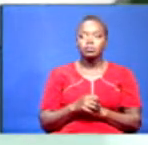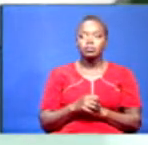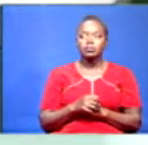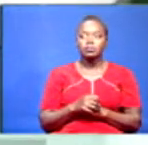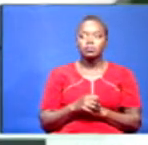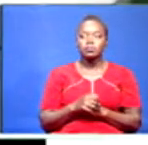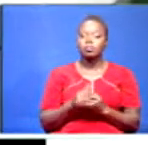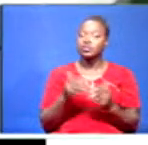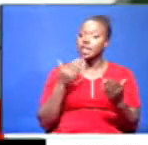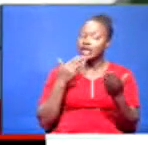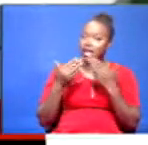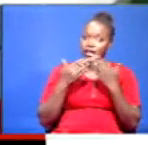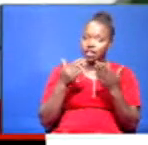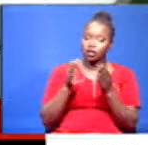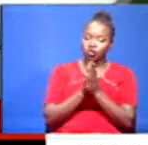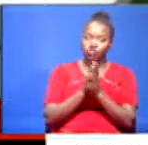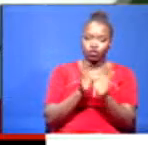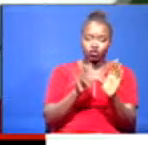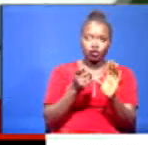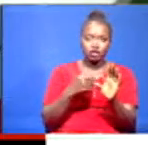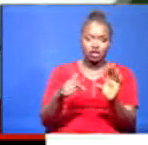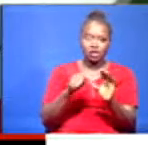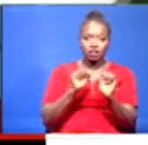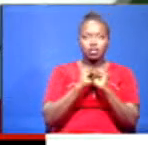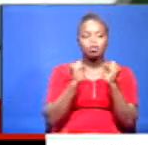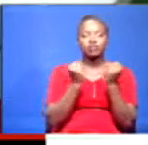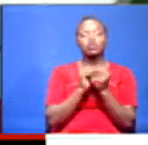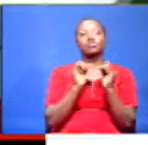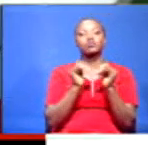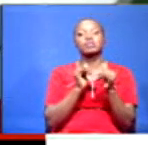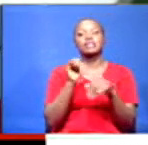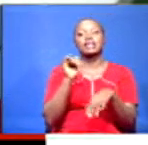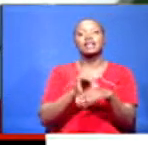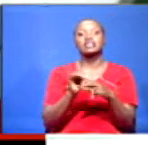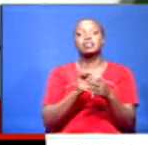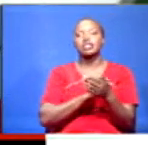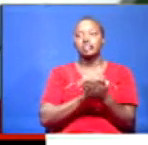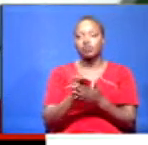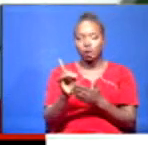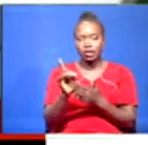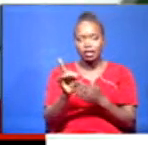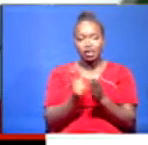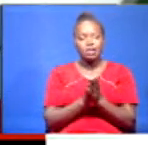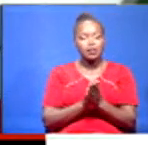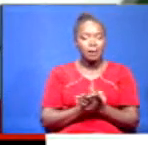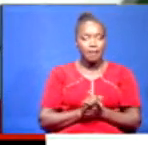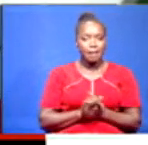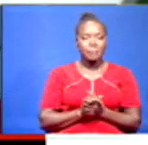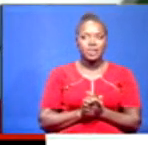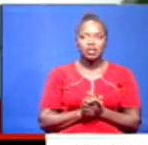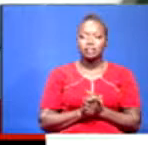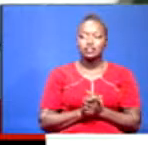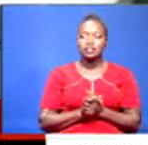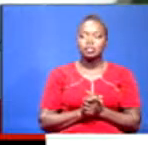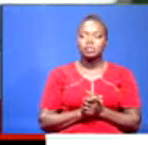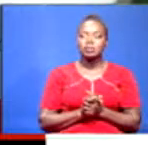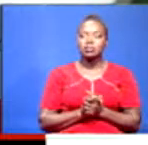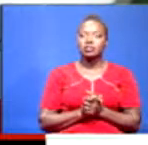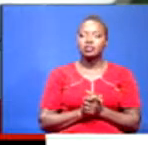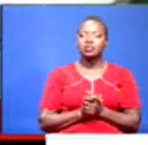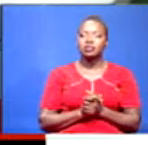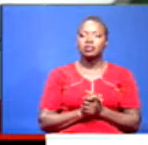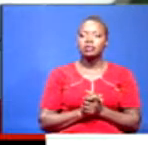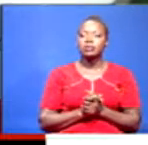Thank you very much indeed for joining us. Our socials are at KBC Channel 1, my Twitter handle at TomBoyer24, and the hashtag